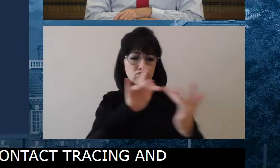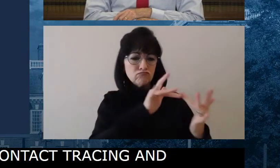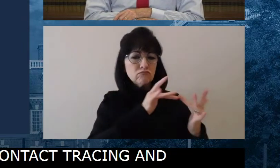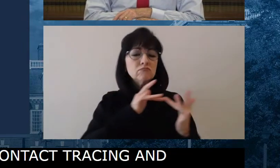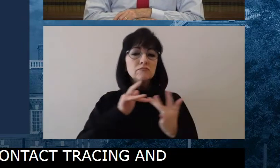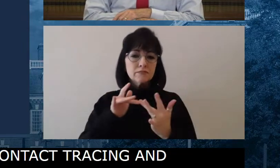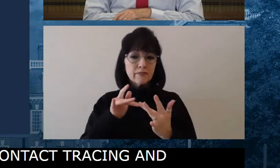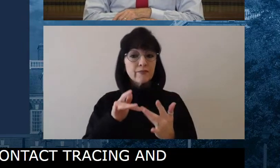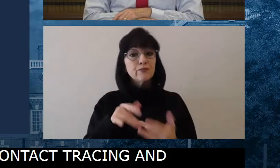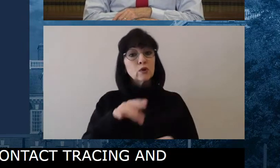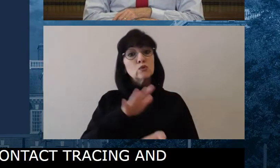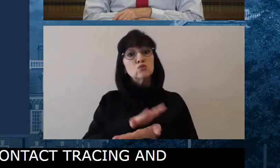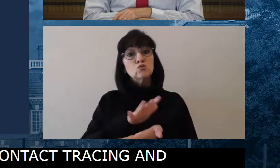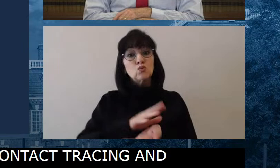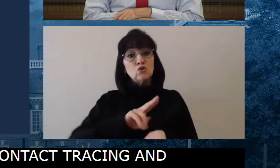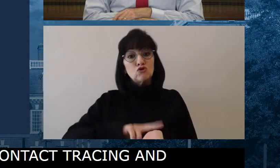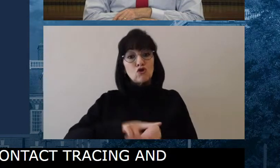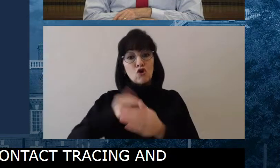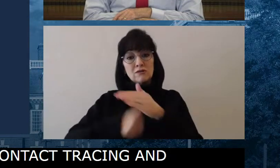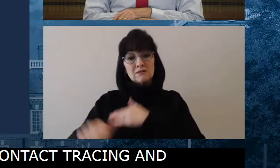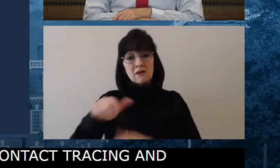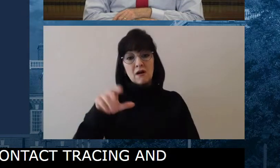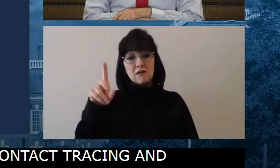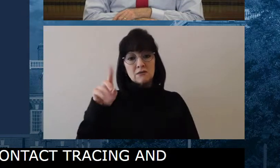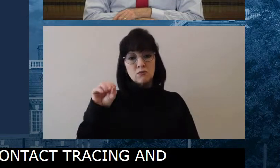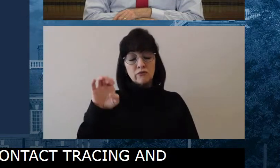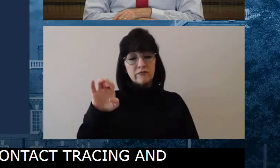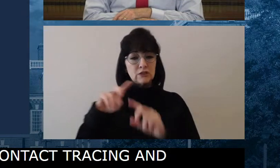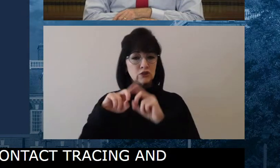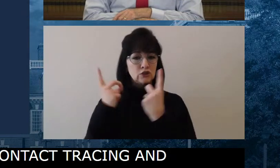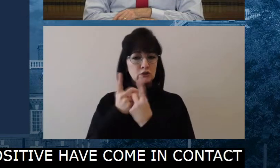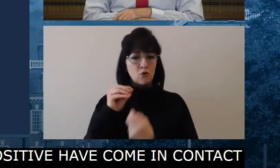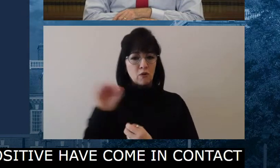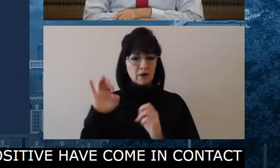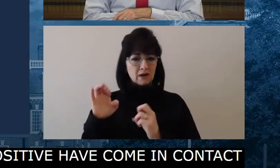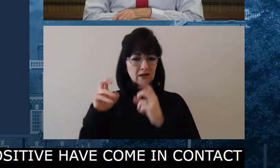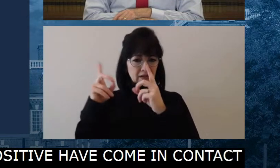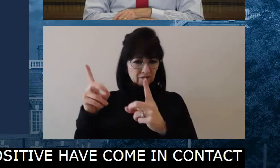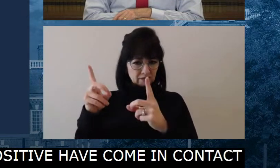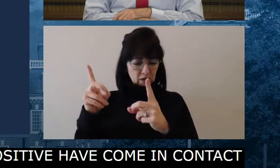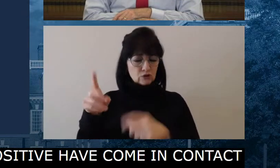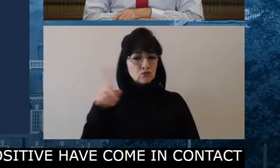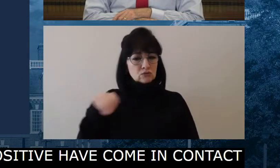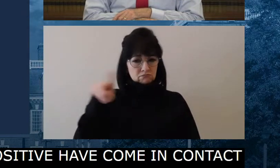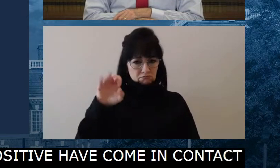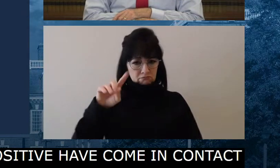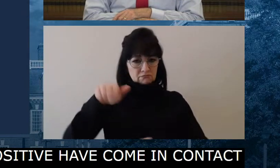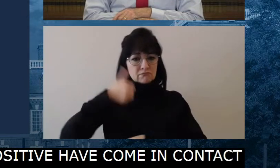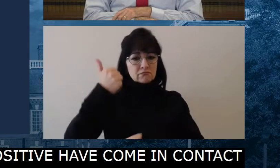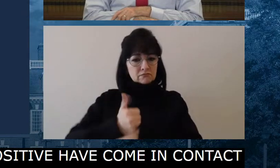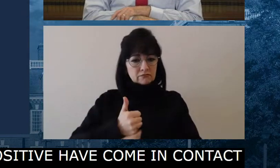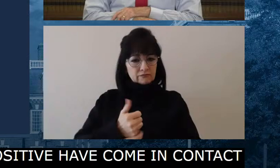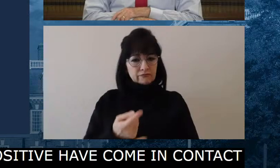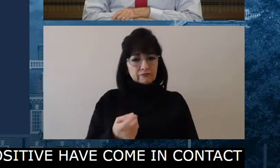of Education vaccination clinic at Dickinson High School on last Friday. Met a lot of